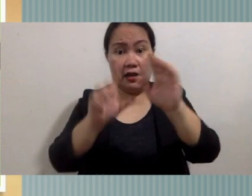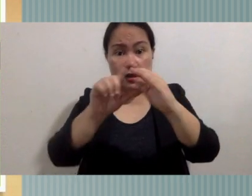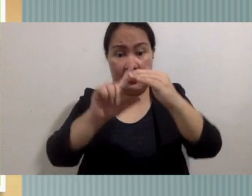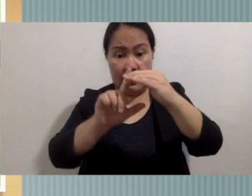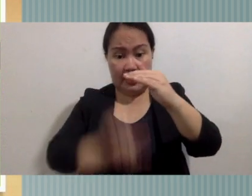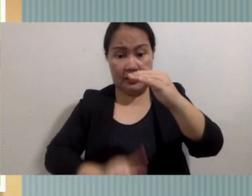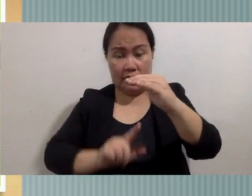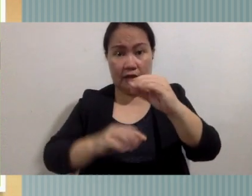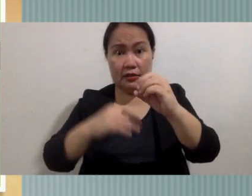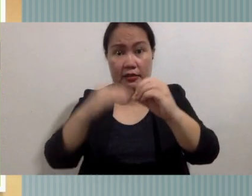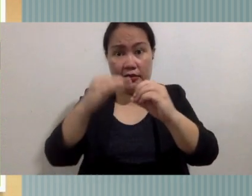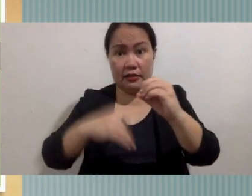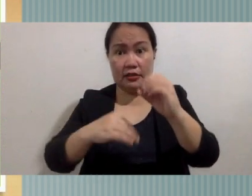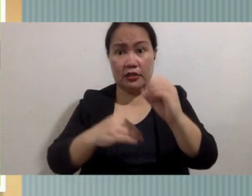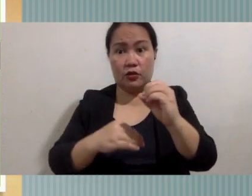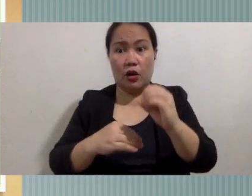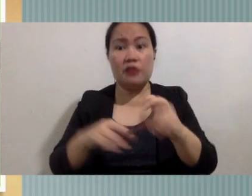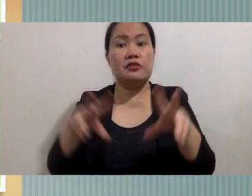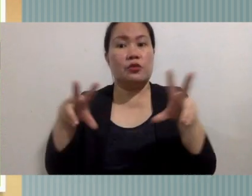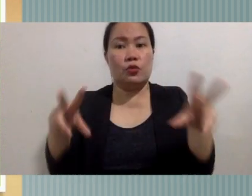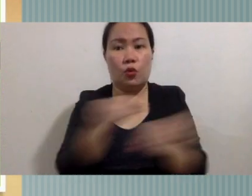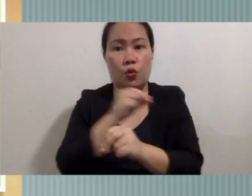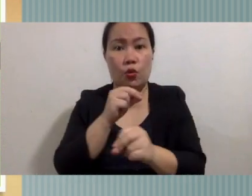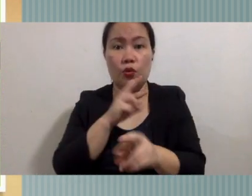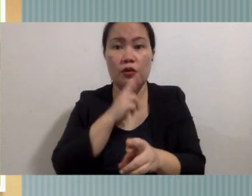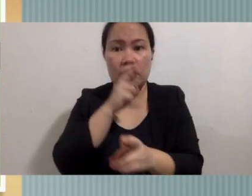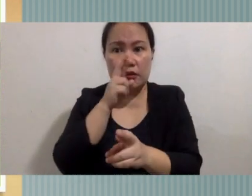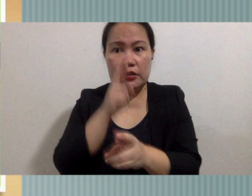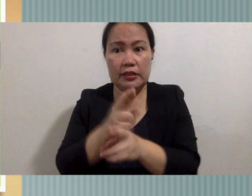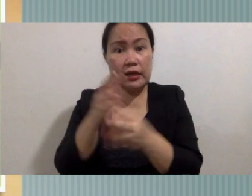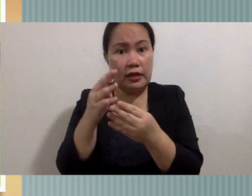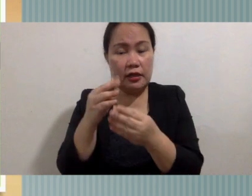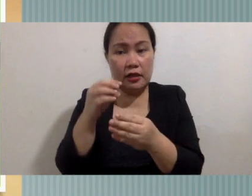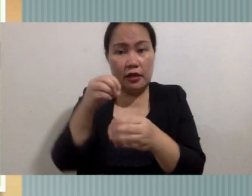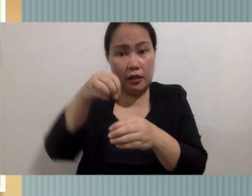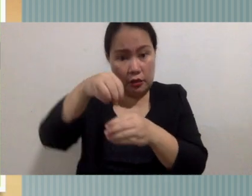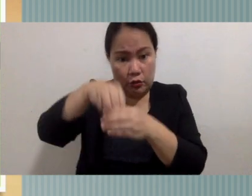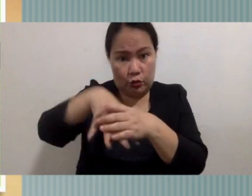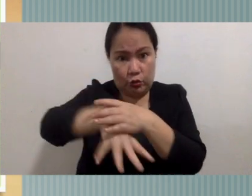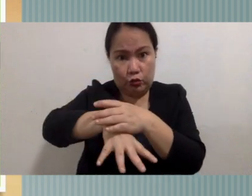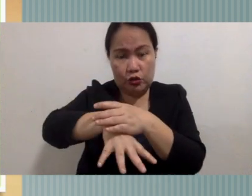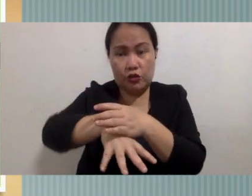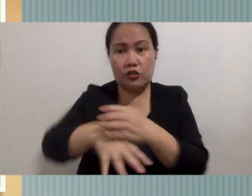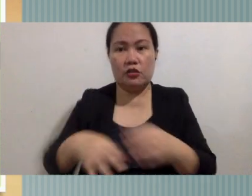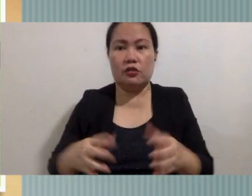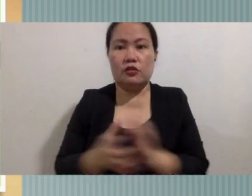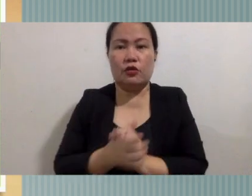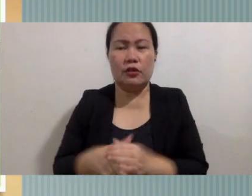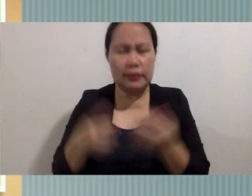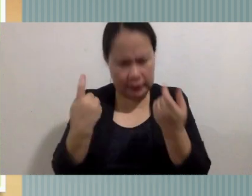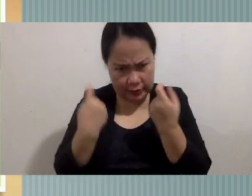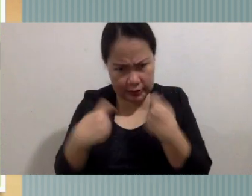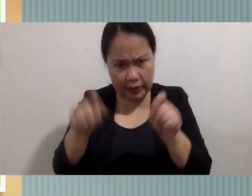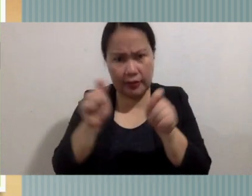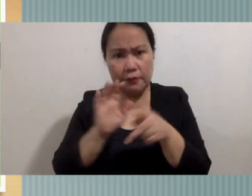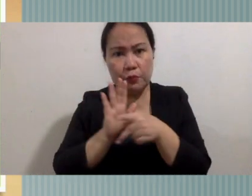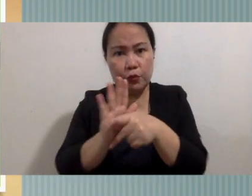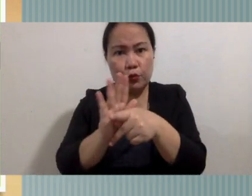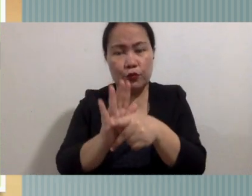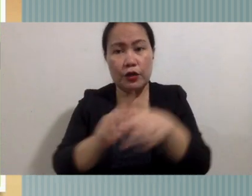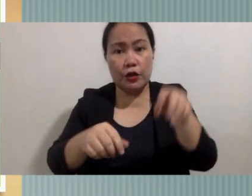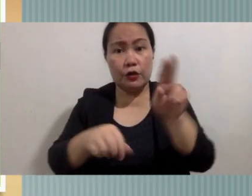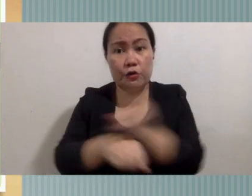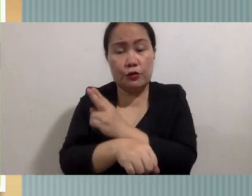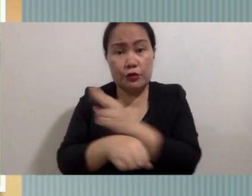quadratic equation has no real roots or solution. Wala tayong solution para dito. So, tingnan